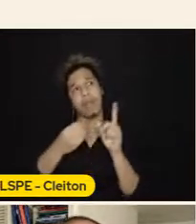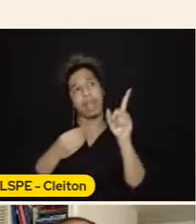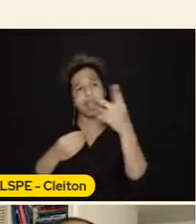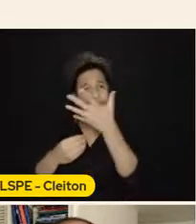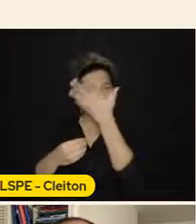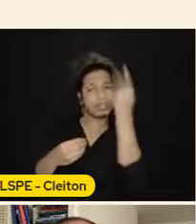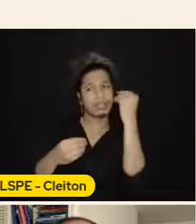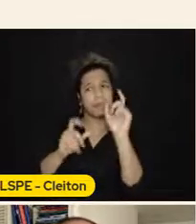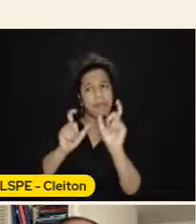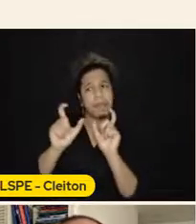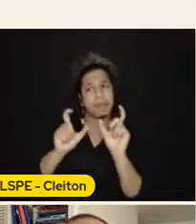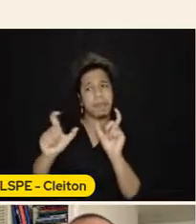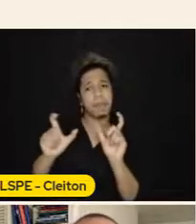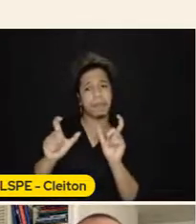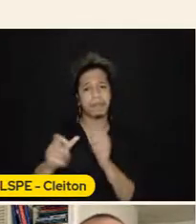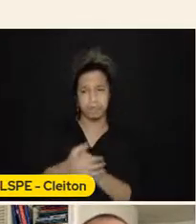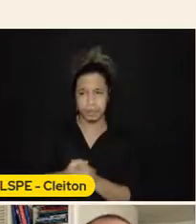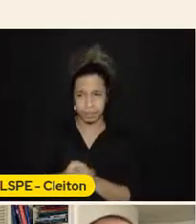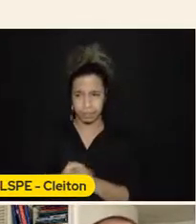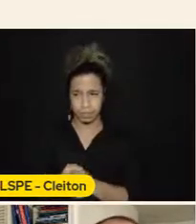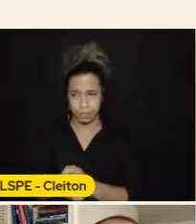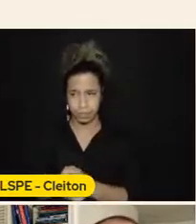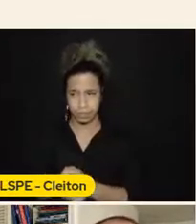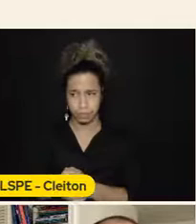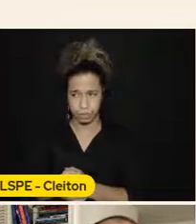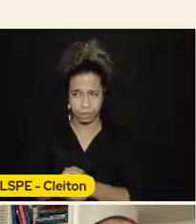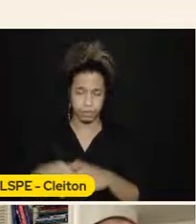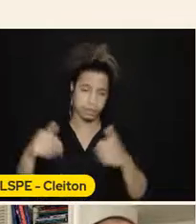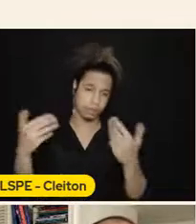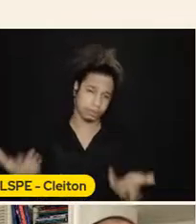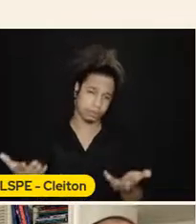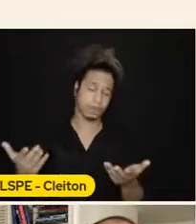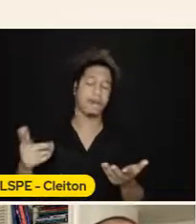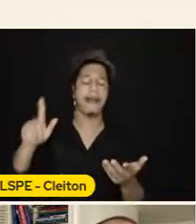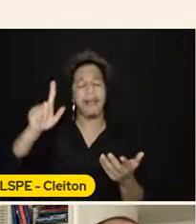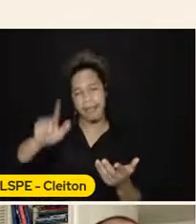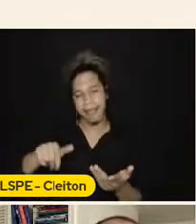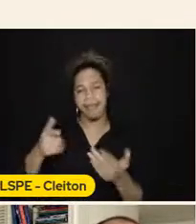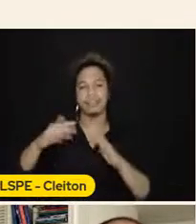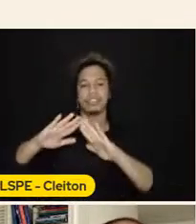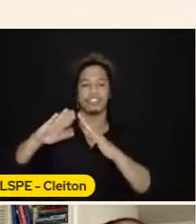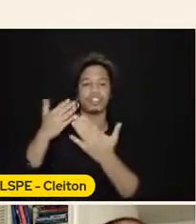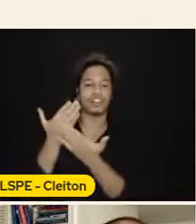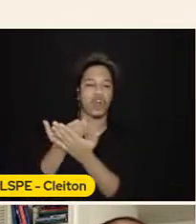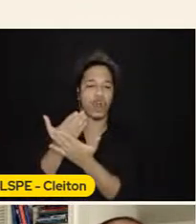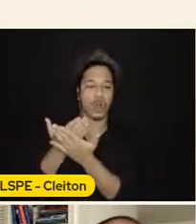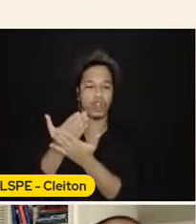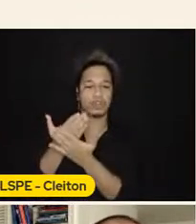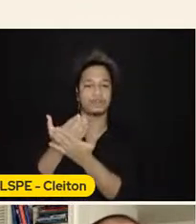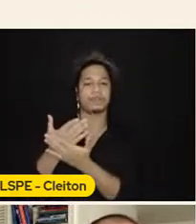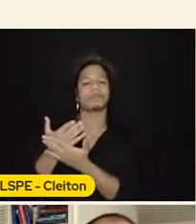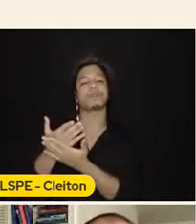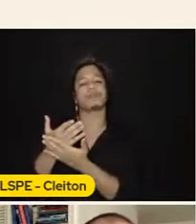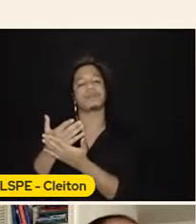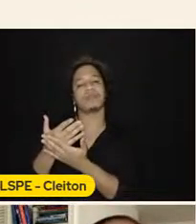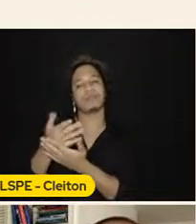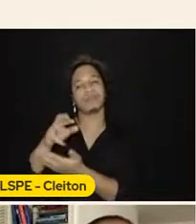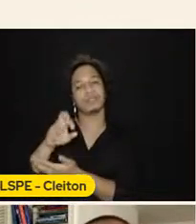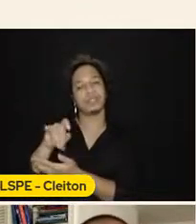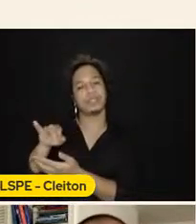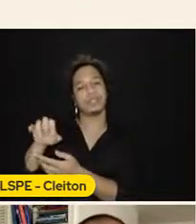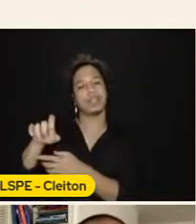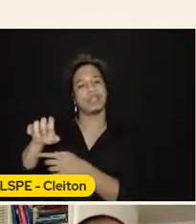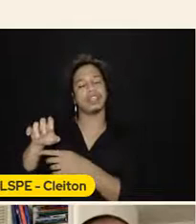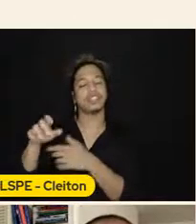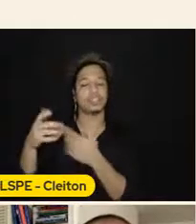They are talking about the context of residential schools. These were boarding schools